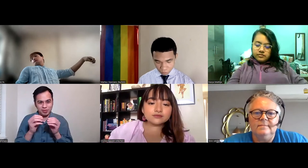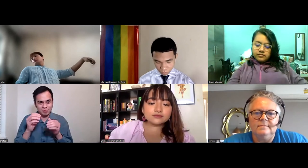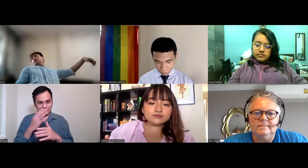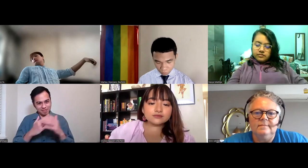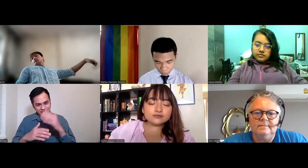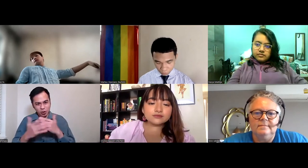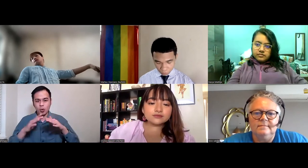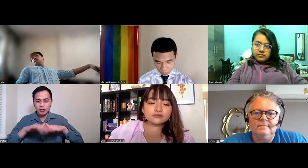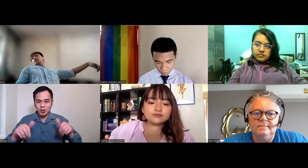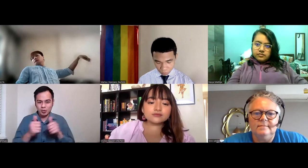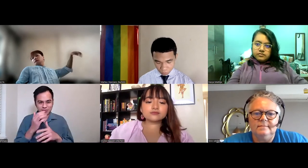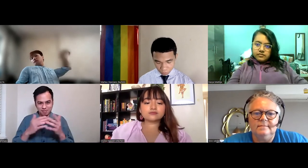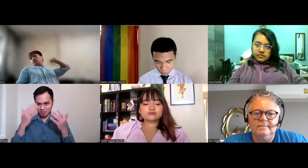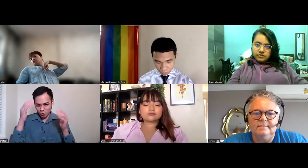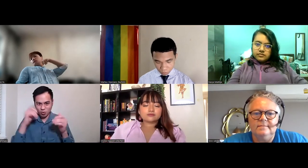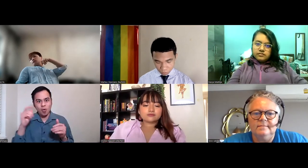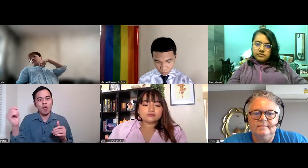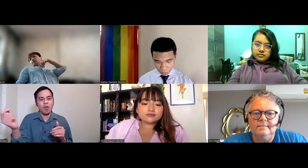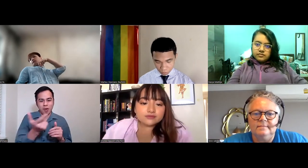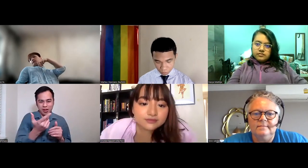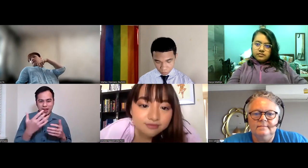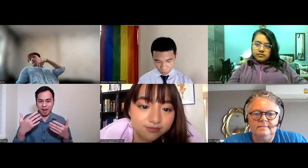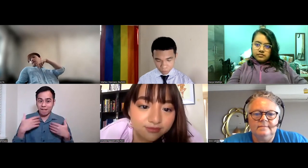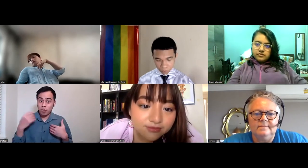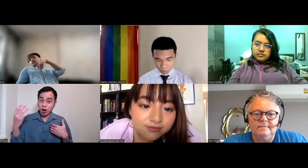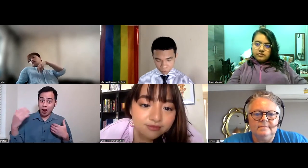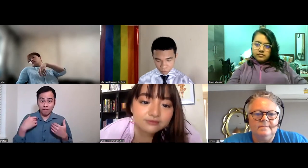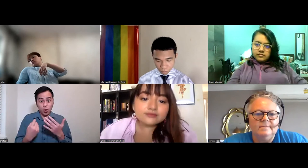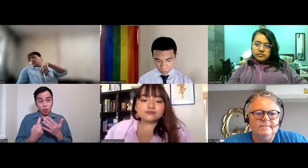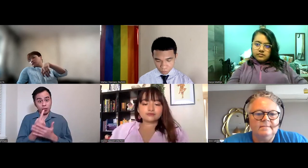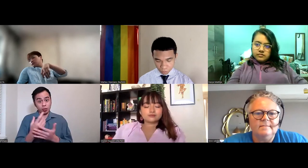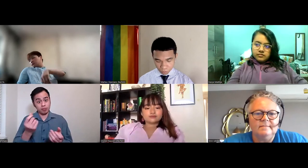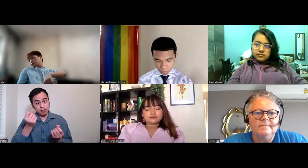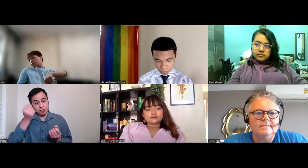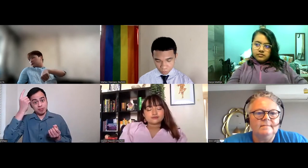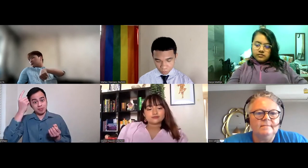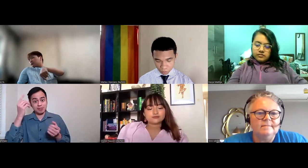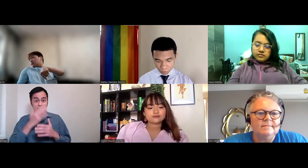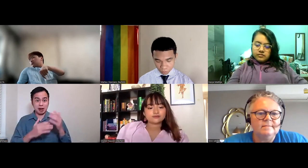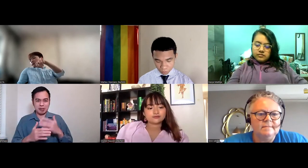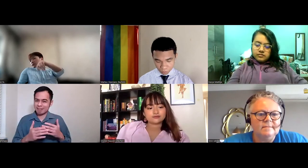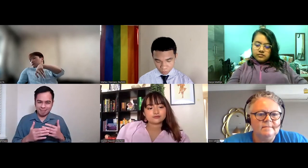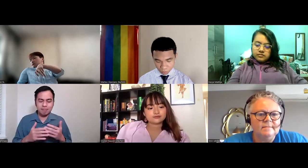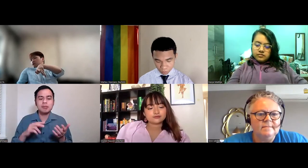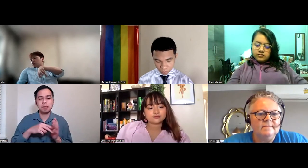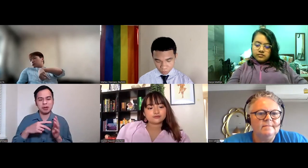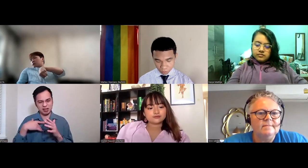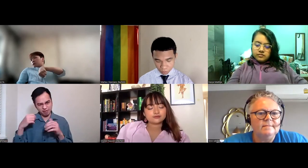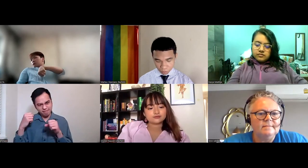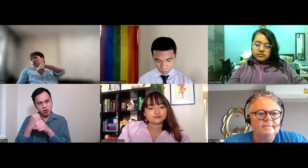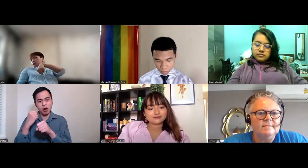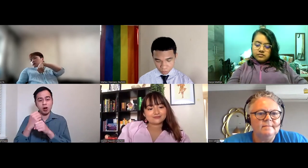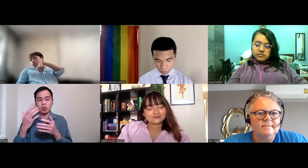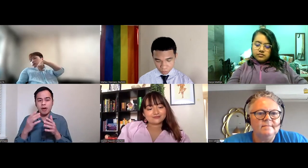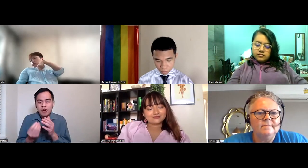they need to be adequately trained on how to teach or deal with people with disability. So